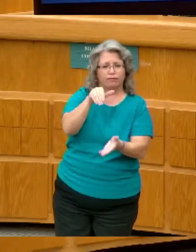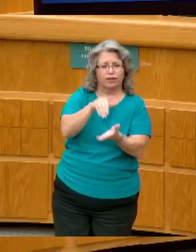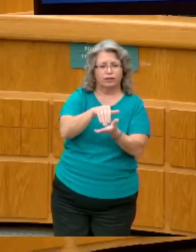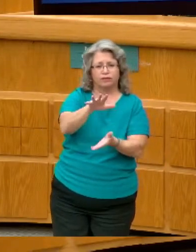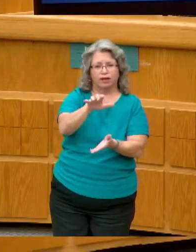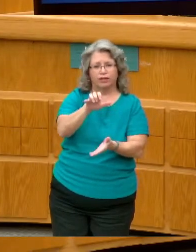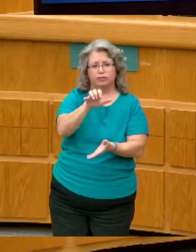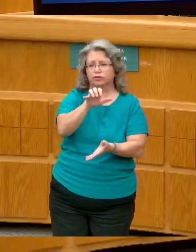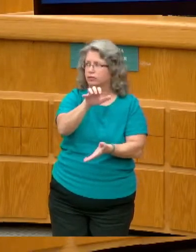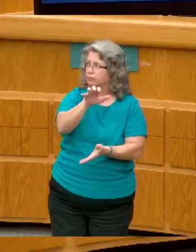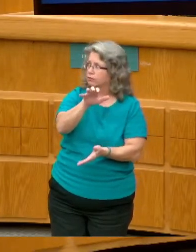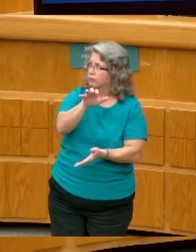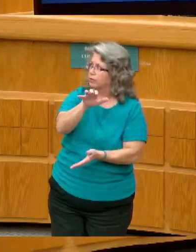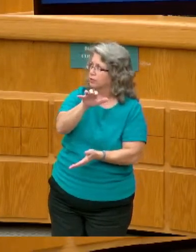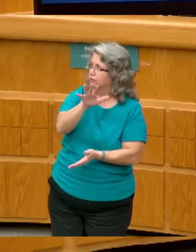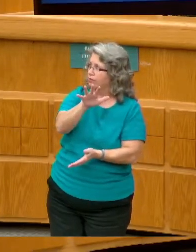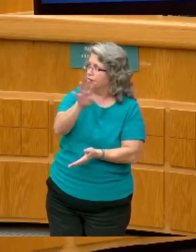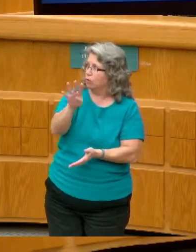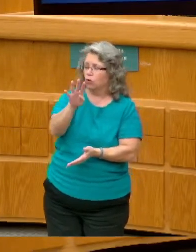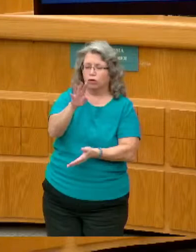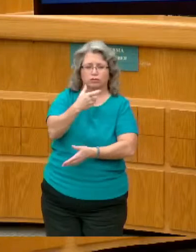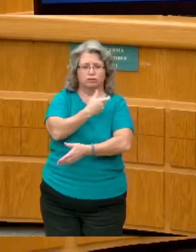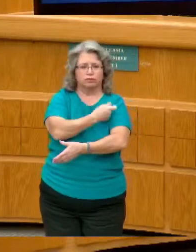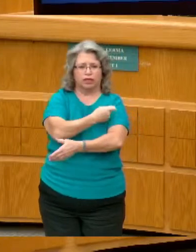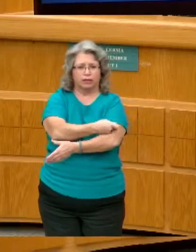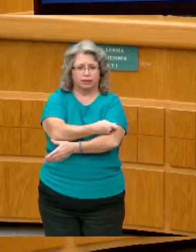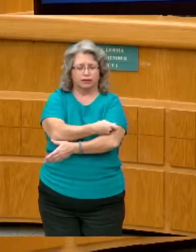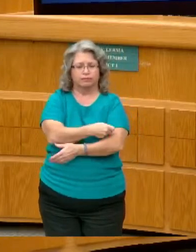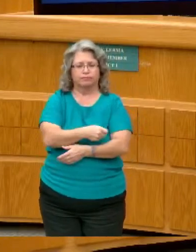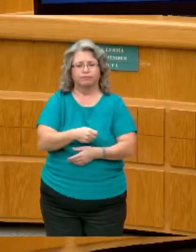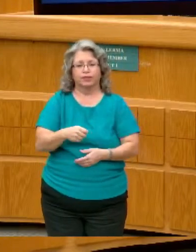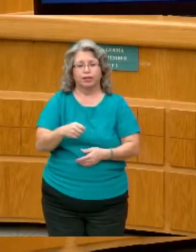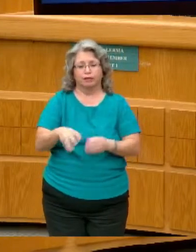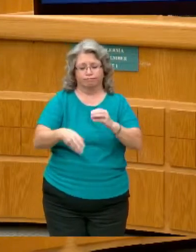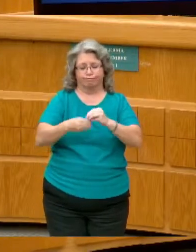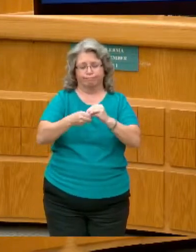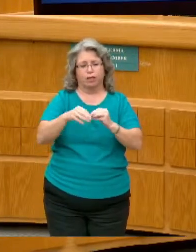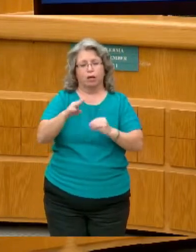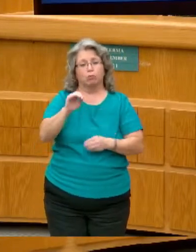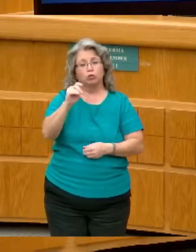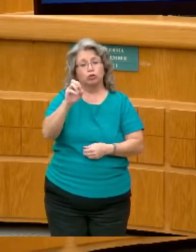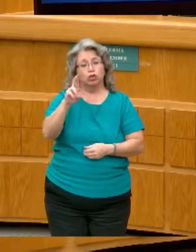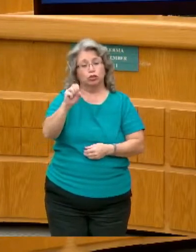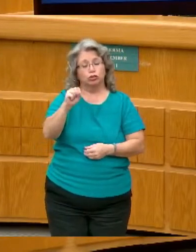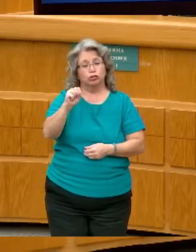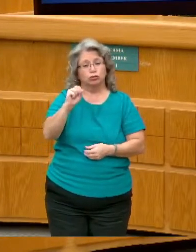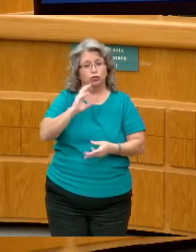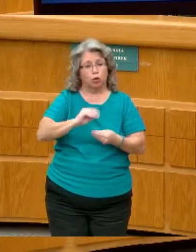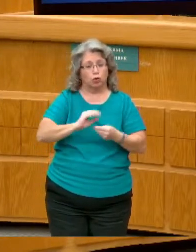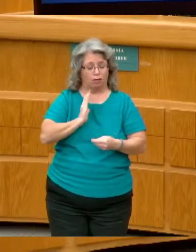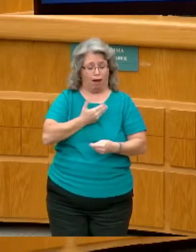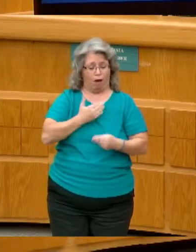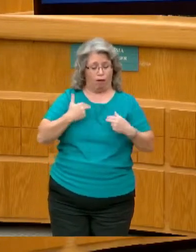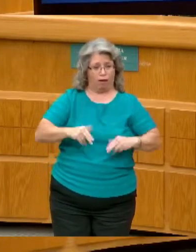504,455 doses of COVID-19. The total boosters that we've given at the health district has been